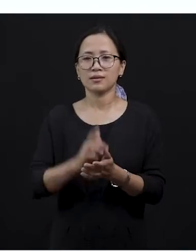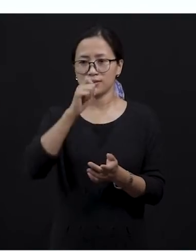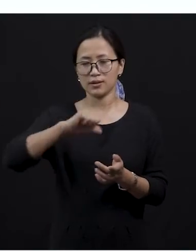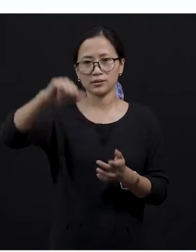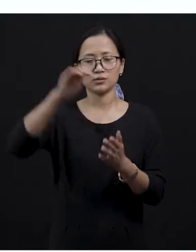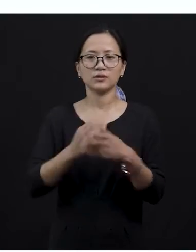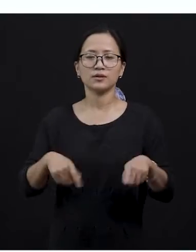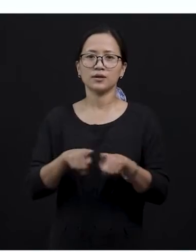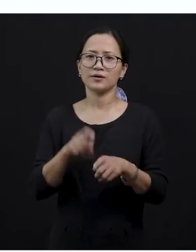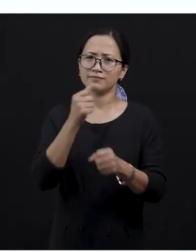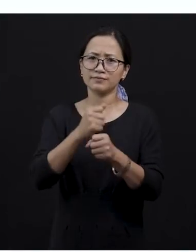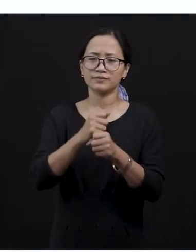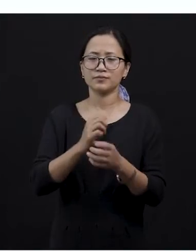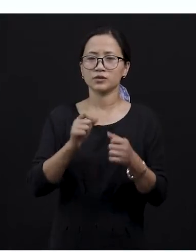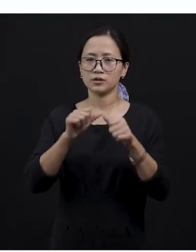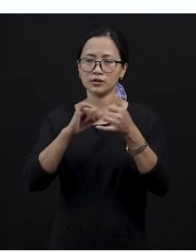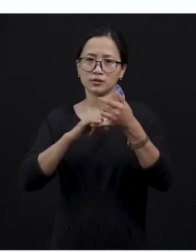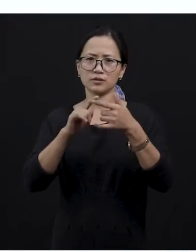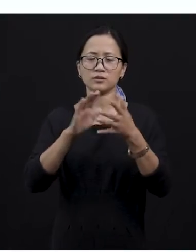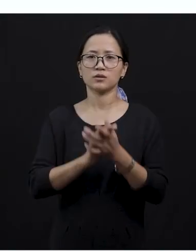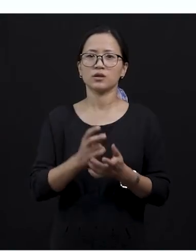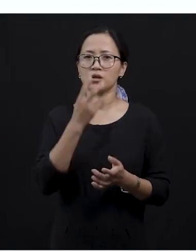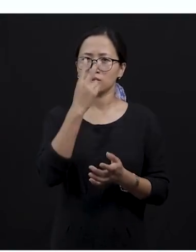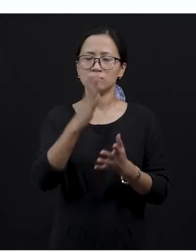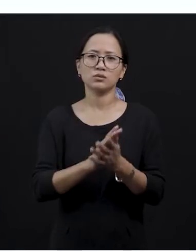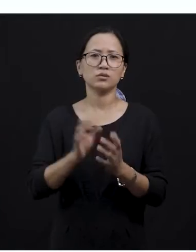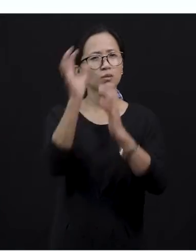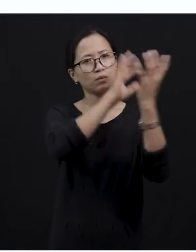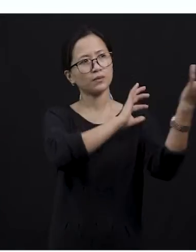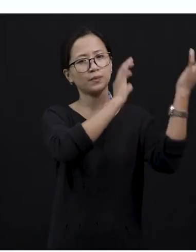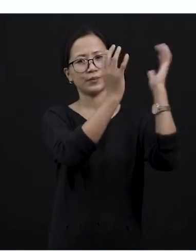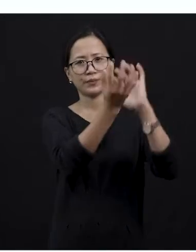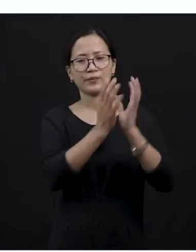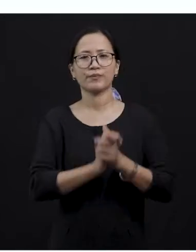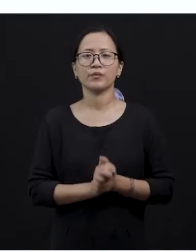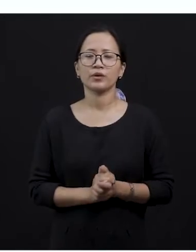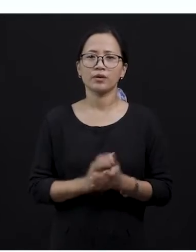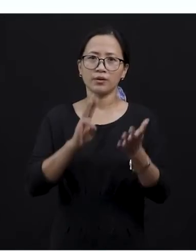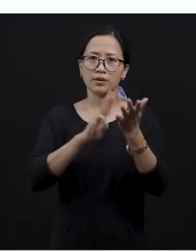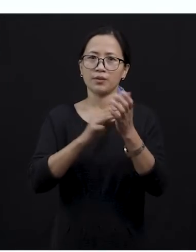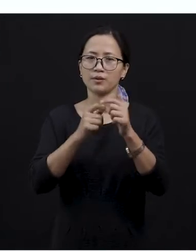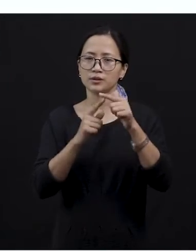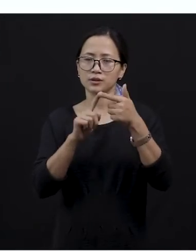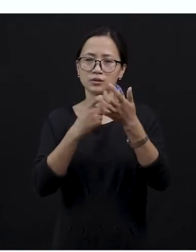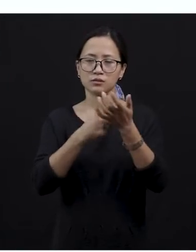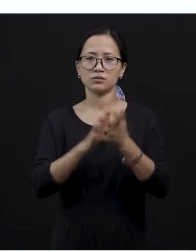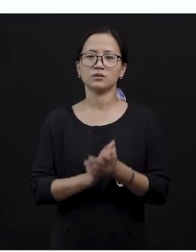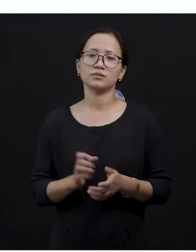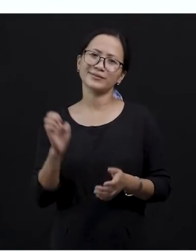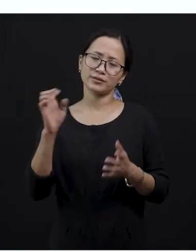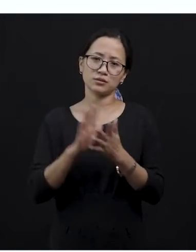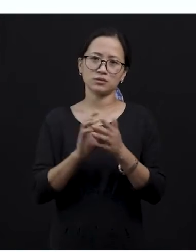all around the world, if you look around the world, the matters will be either